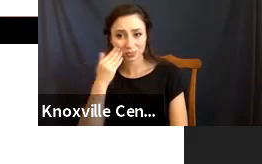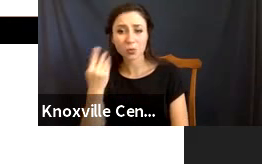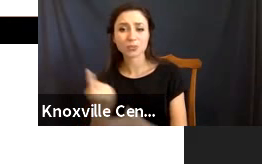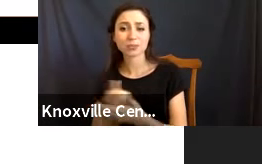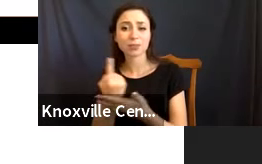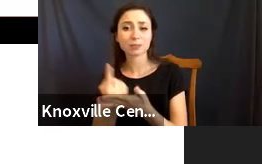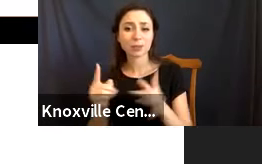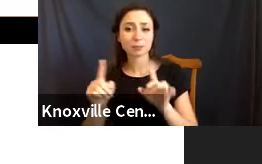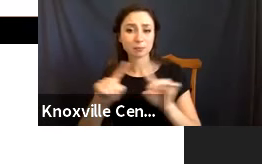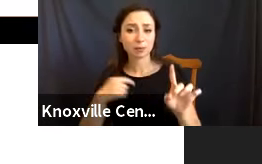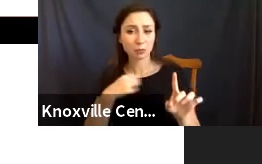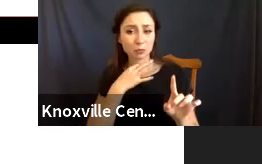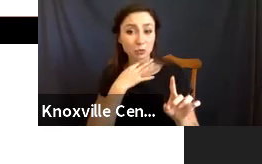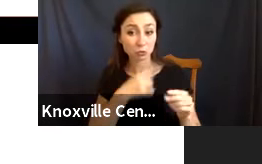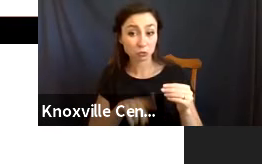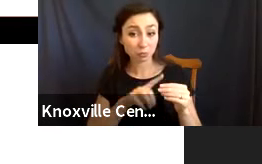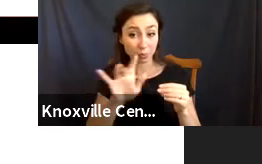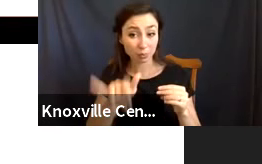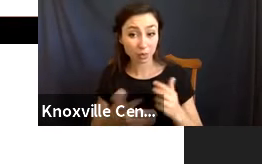was just curious about that.